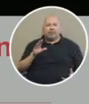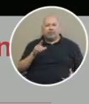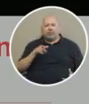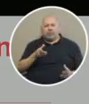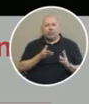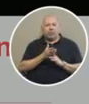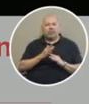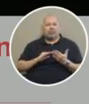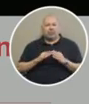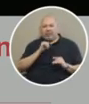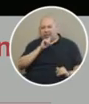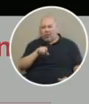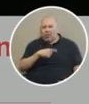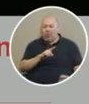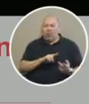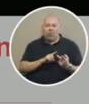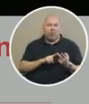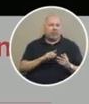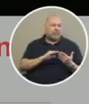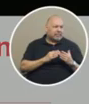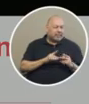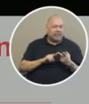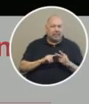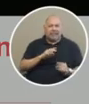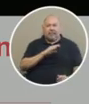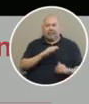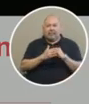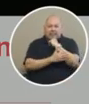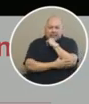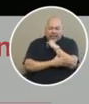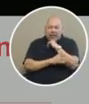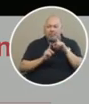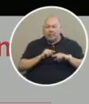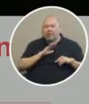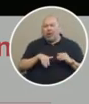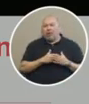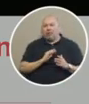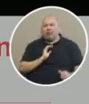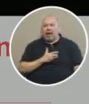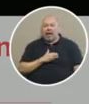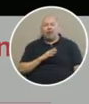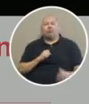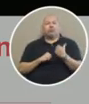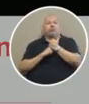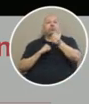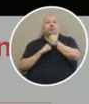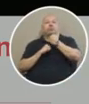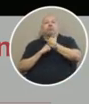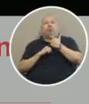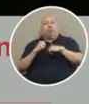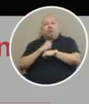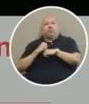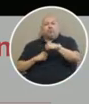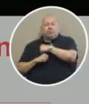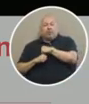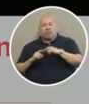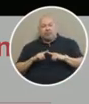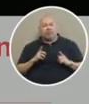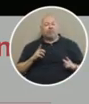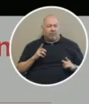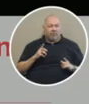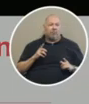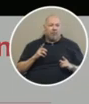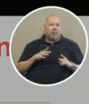entire community, not just the city, not just the county, but all of our support infrastructure for the